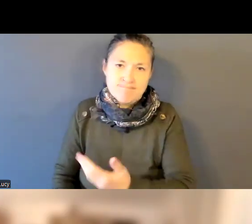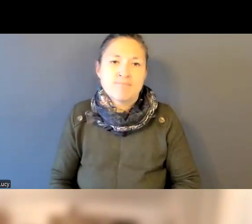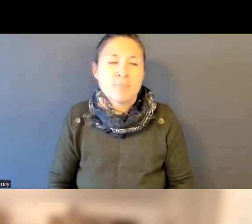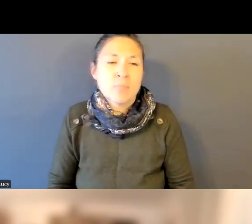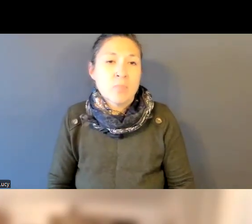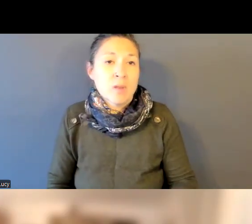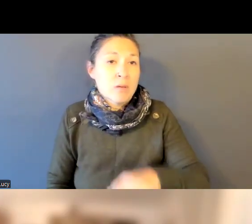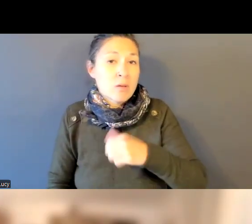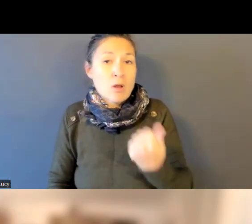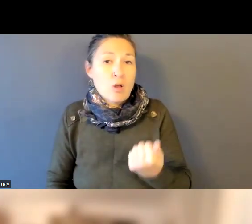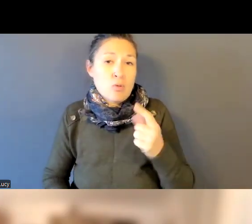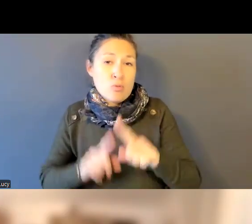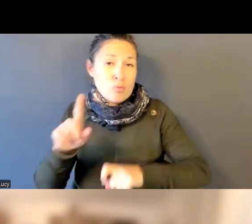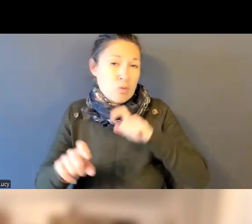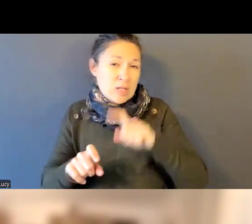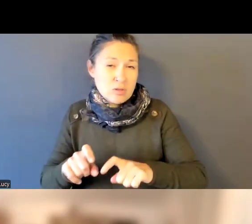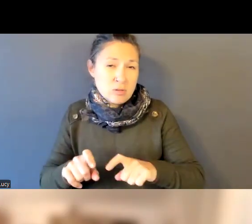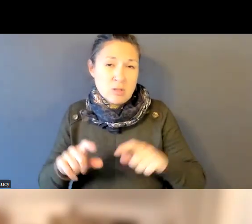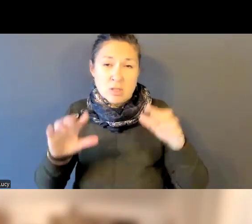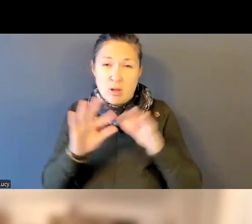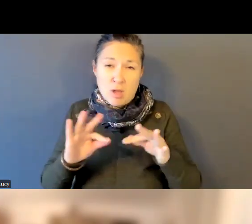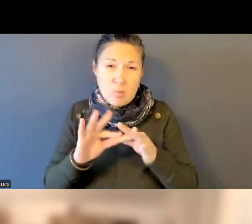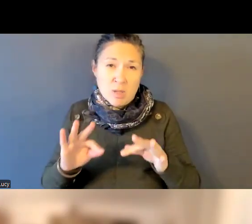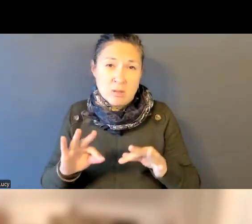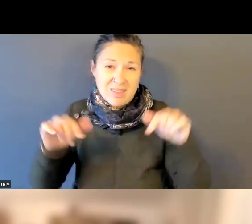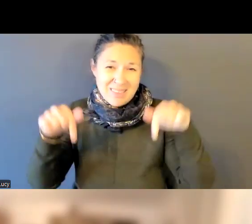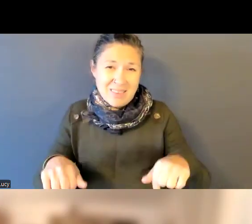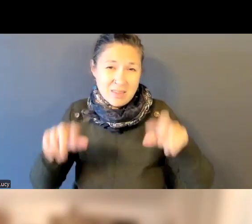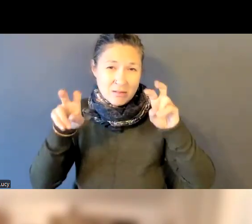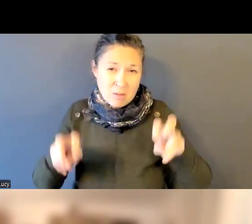Any other questions or comments on this topic?